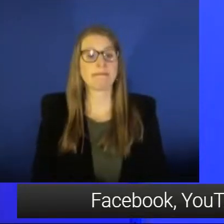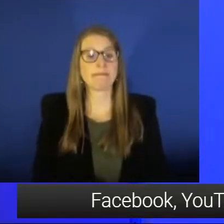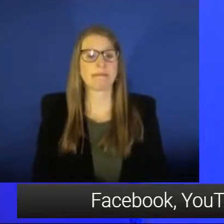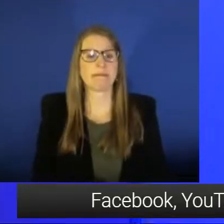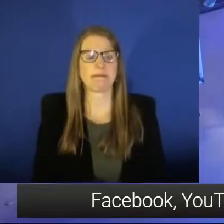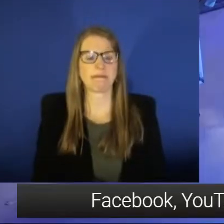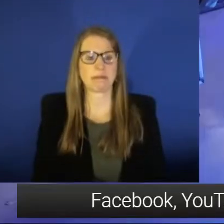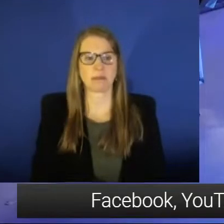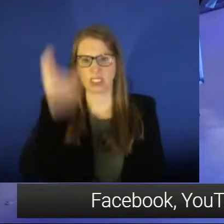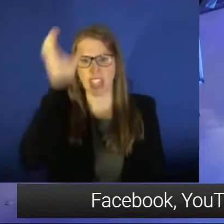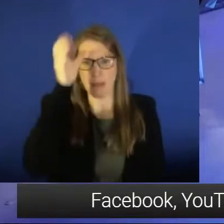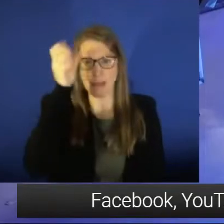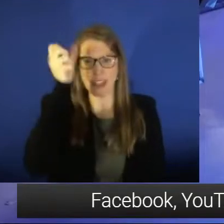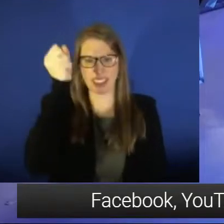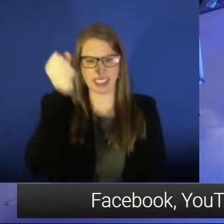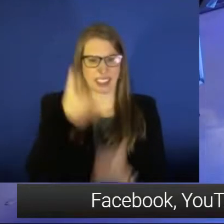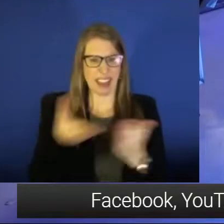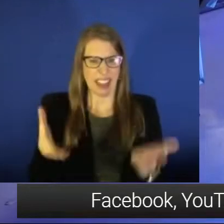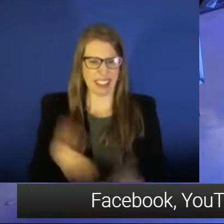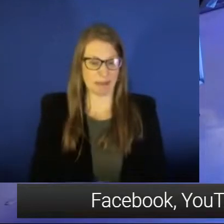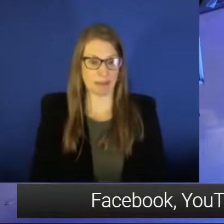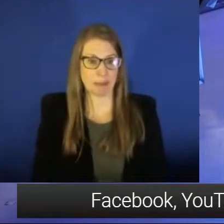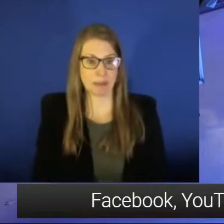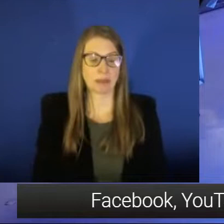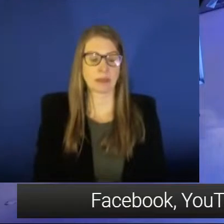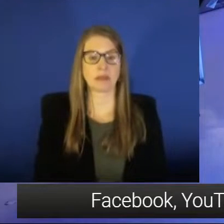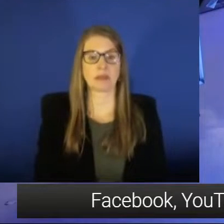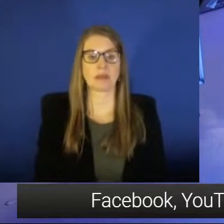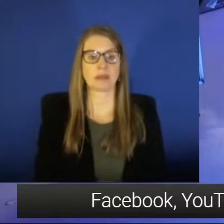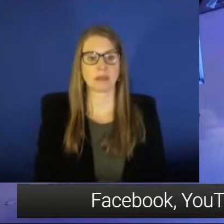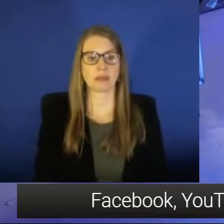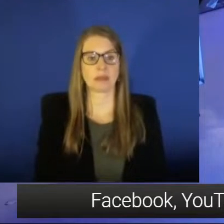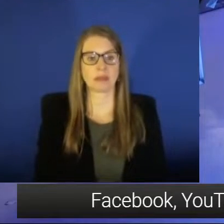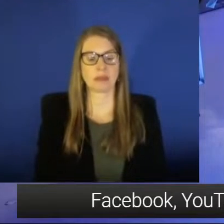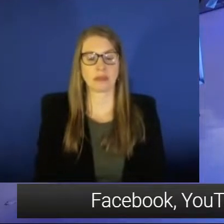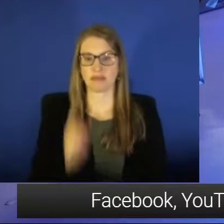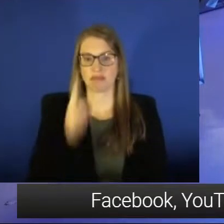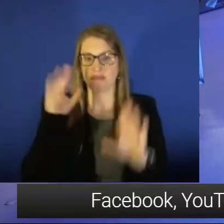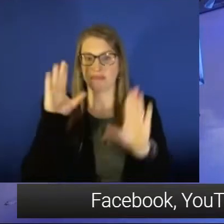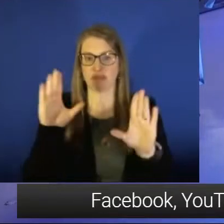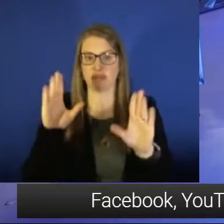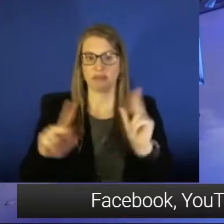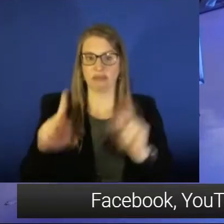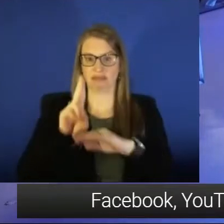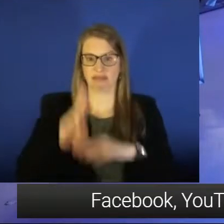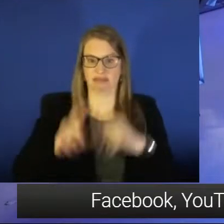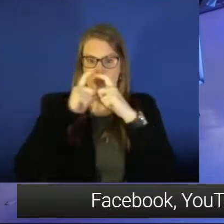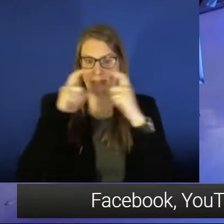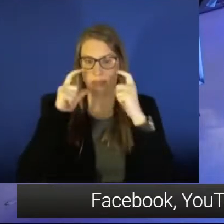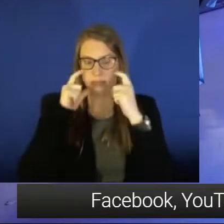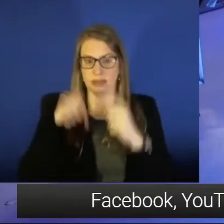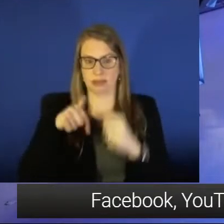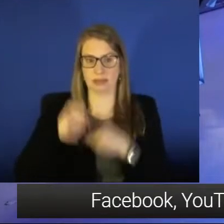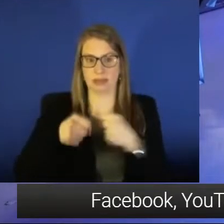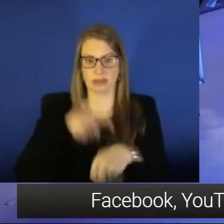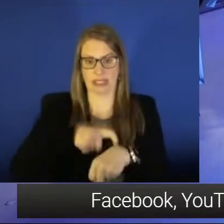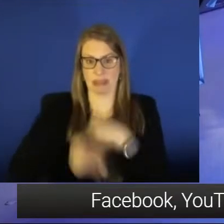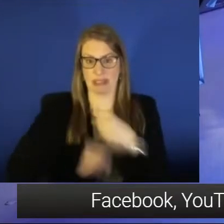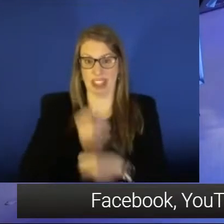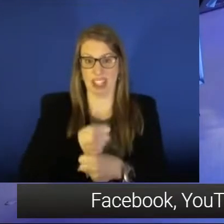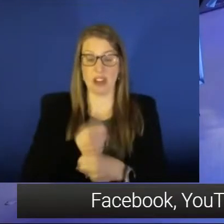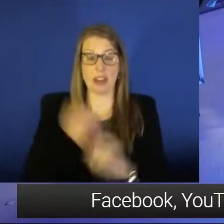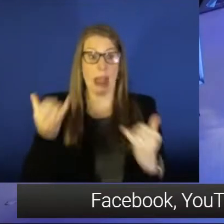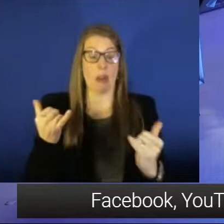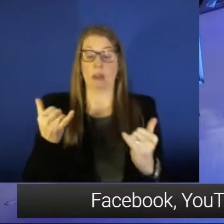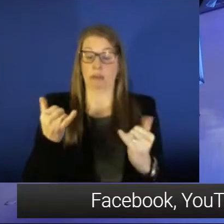I think it's great now with masks in our lives. You know, when people used to wear masks this time of year, you think, well, that's kind of weird. And now it's like, that's just the thing to do. We are getting so